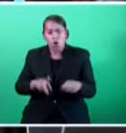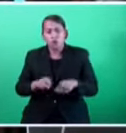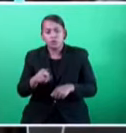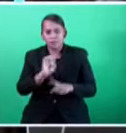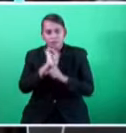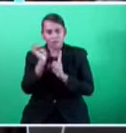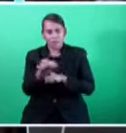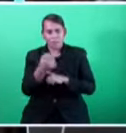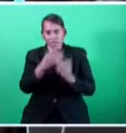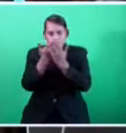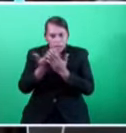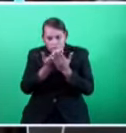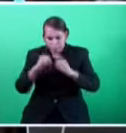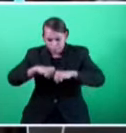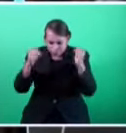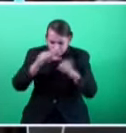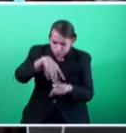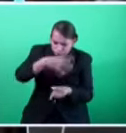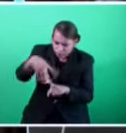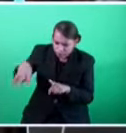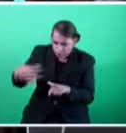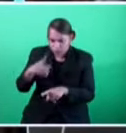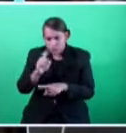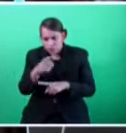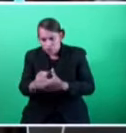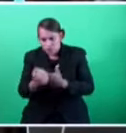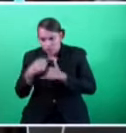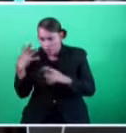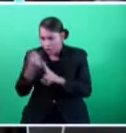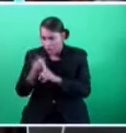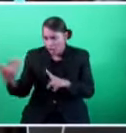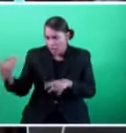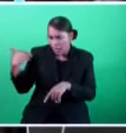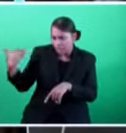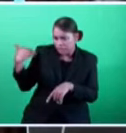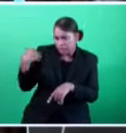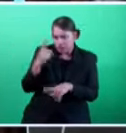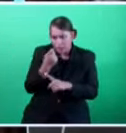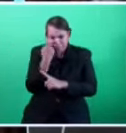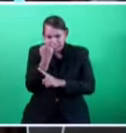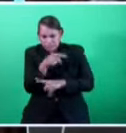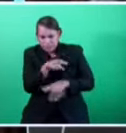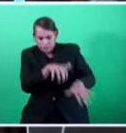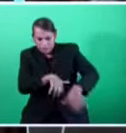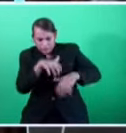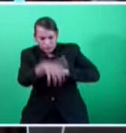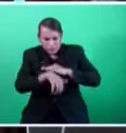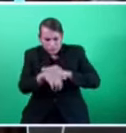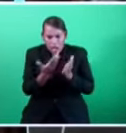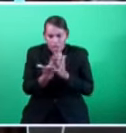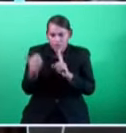impact studies for dredging of Penang River and Deumba River mouth as well. That is on our desk now. We